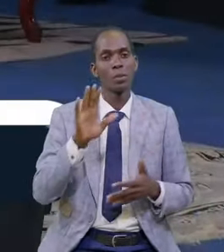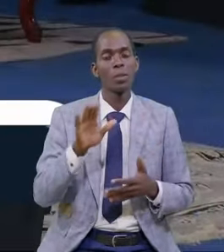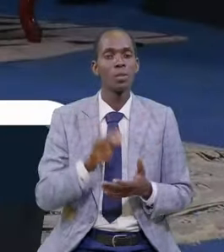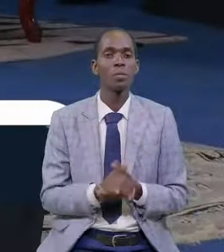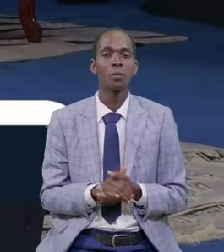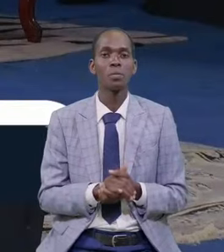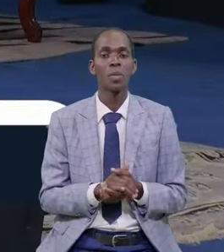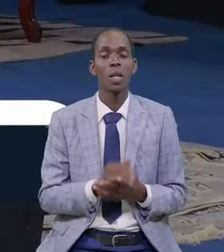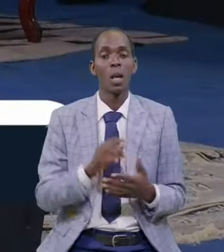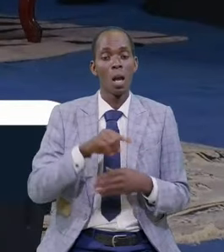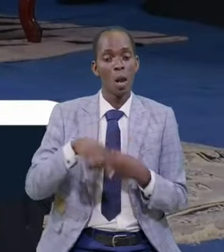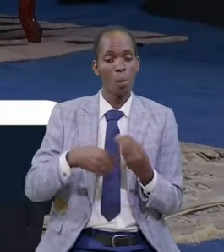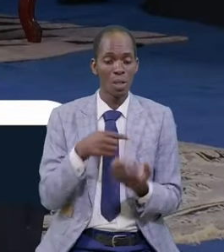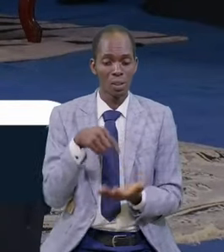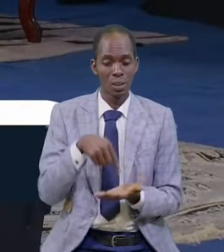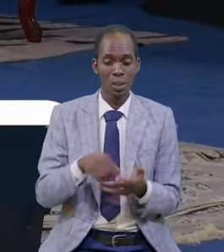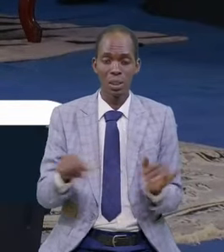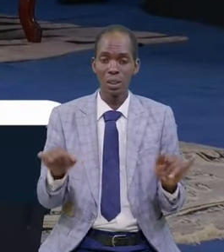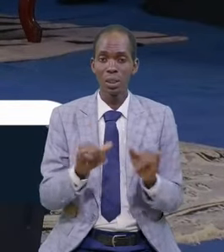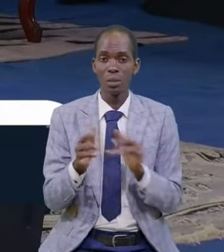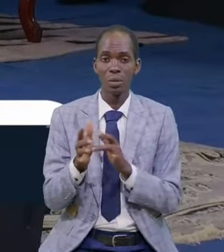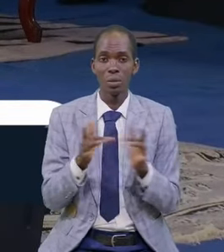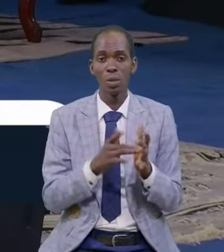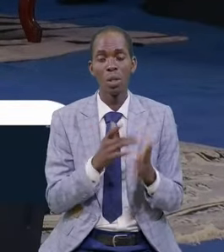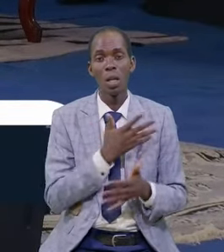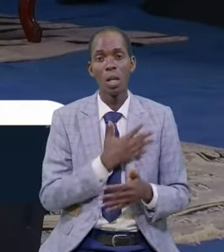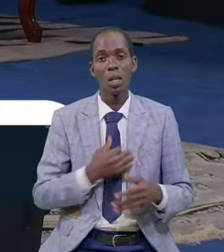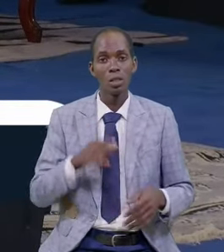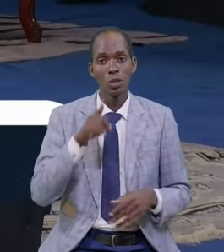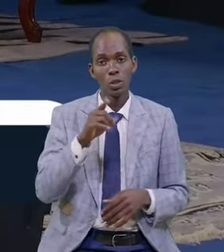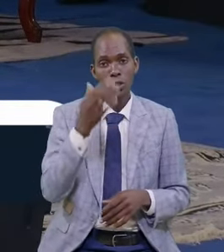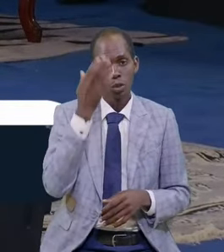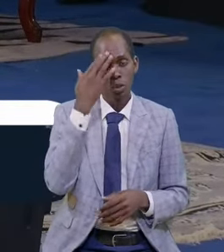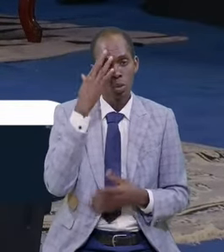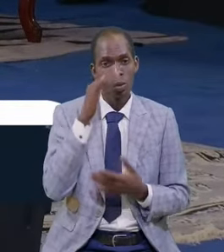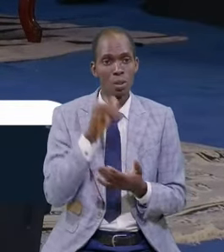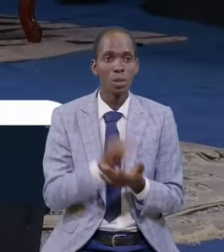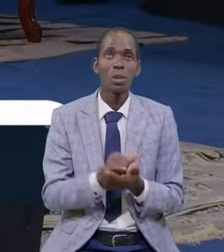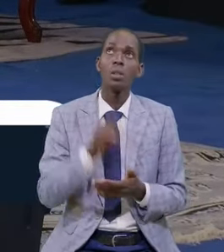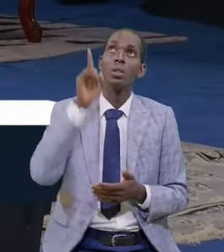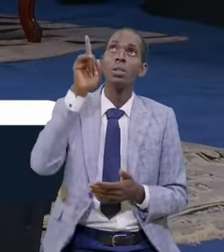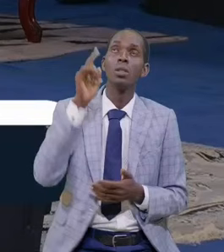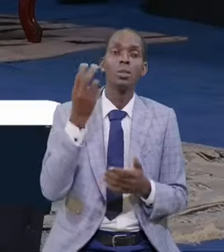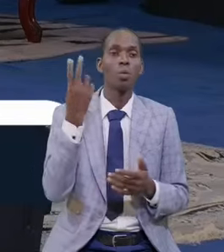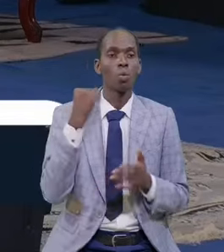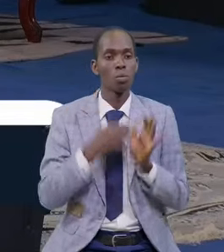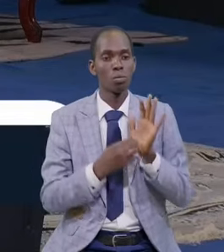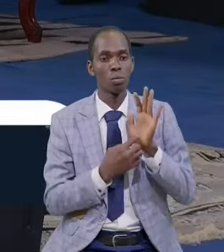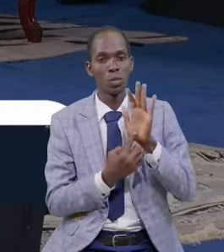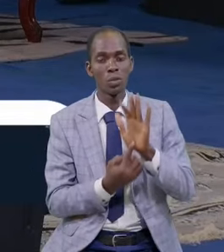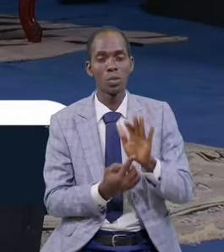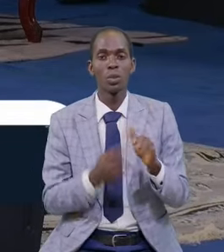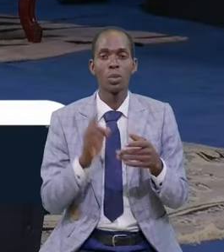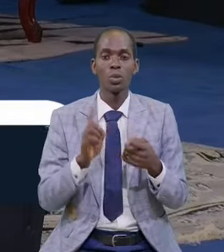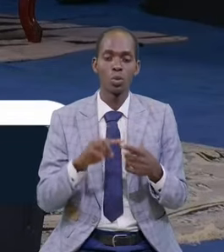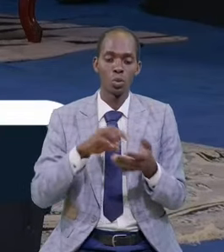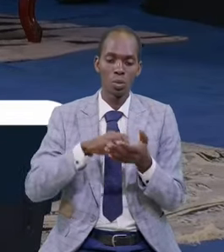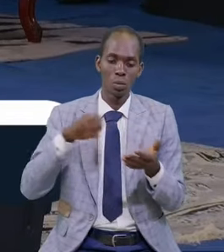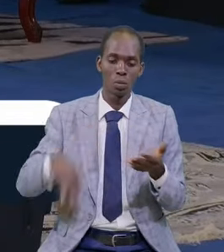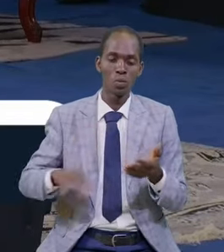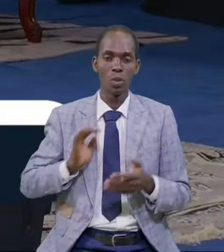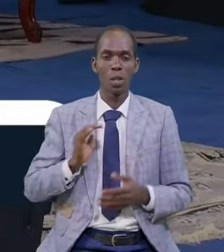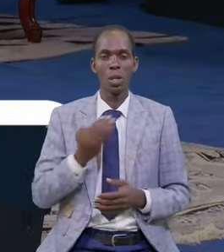Jesus and you know that he was manifested to take away our sins and